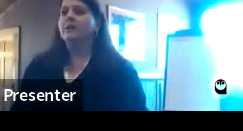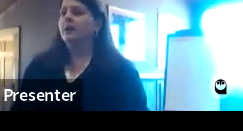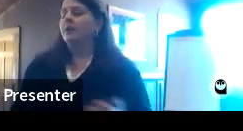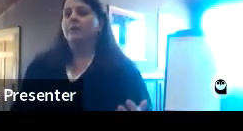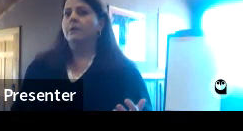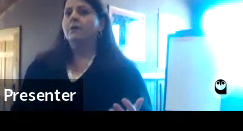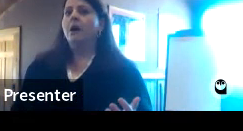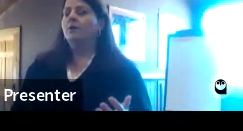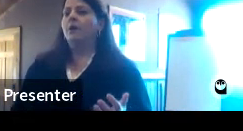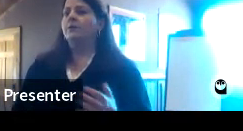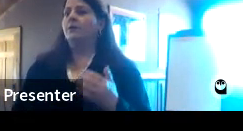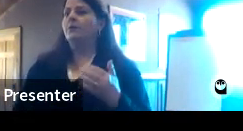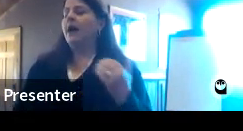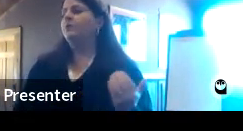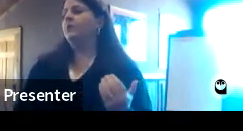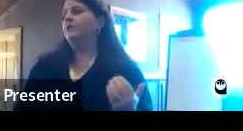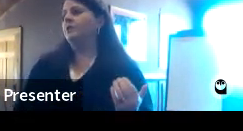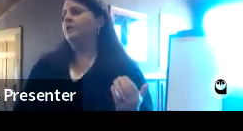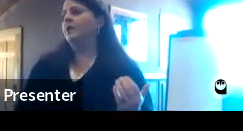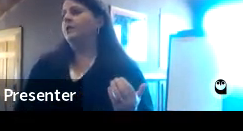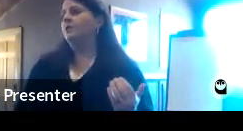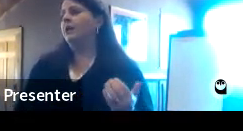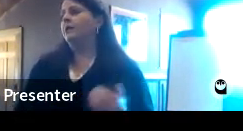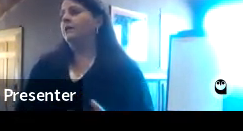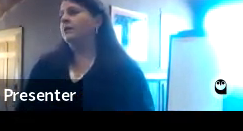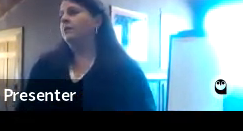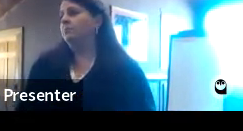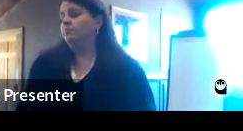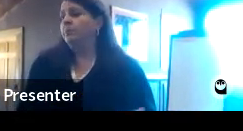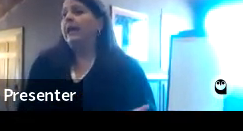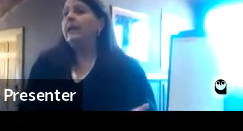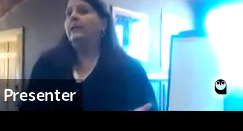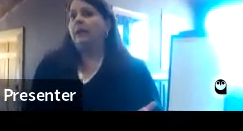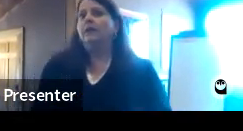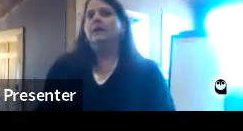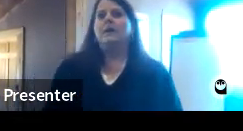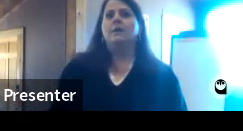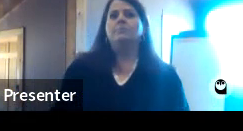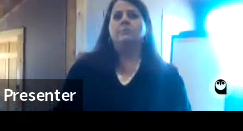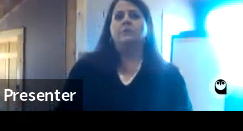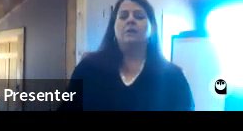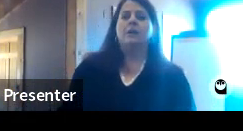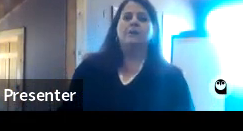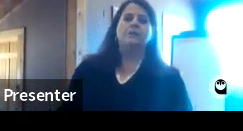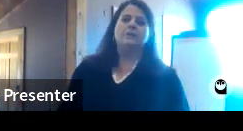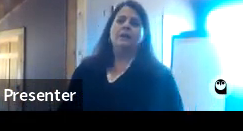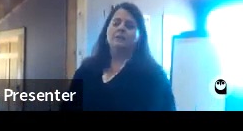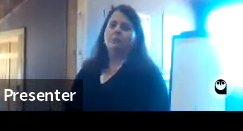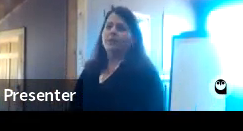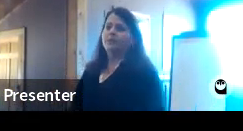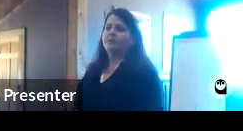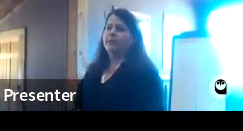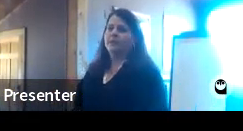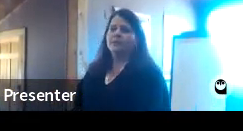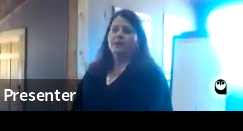of fact, they're not going to have those answers in their own mind, and they're going to likely take a not guilty